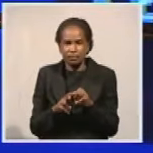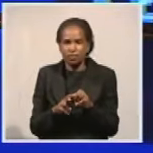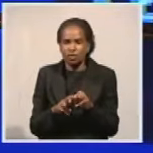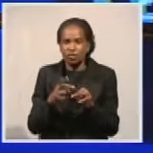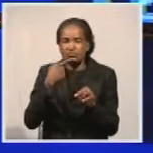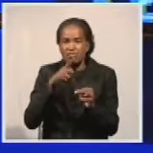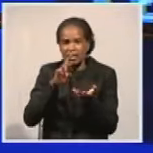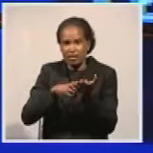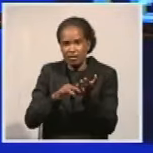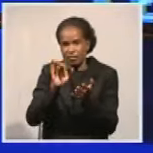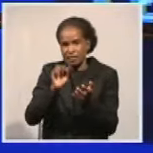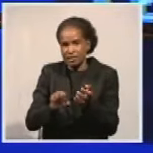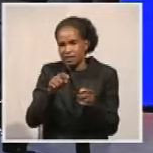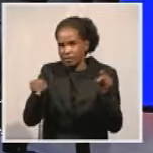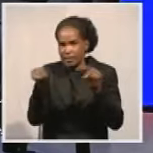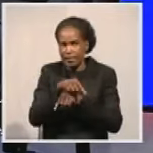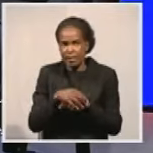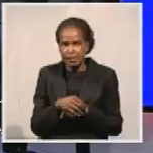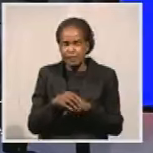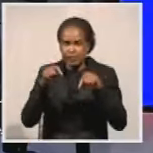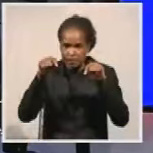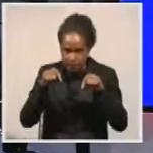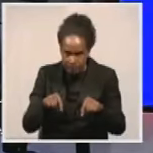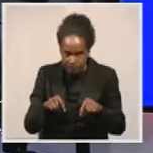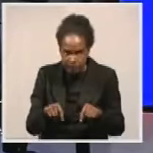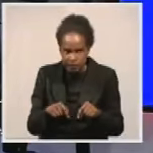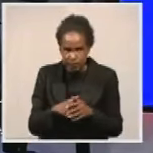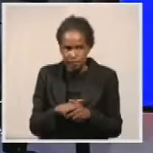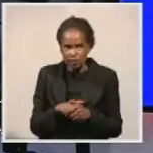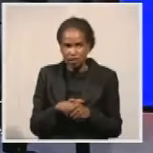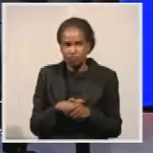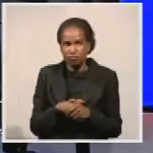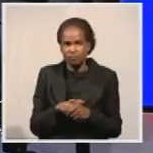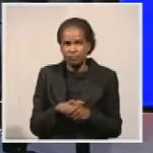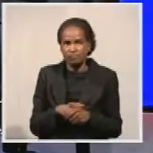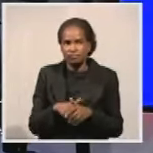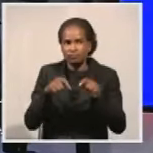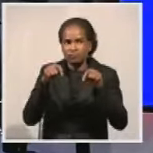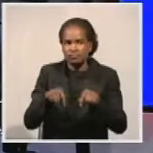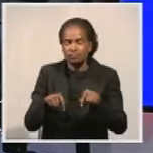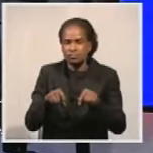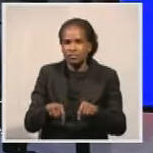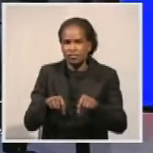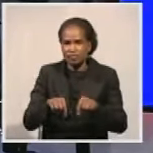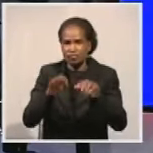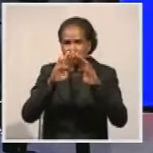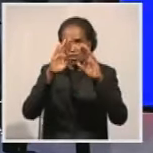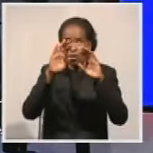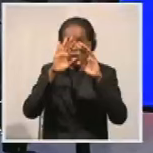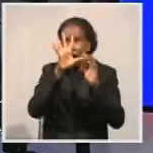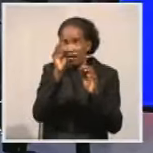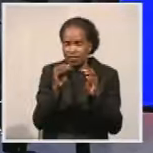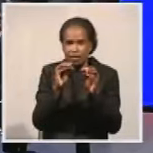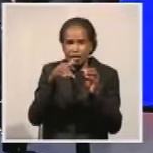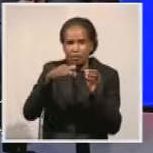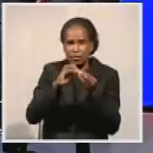out. And now we are sitting in a situation where, because of that provisions, we are number one with world press freedom on the continent.